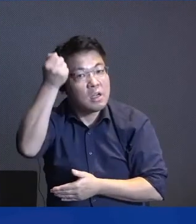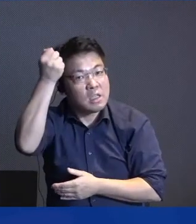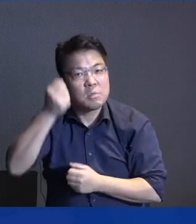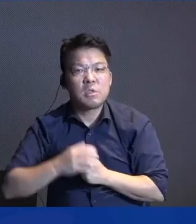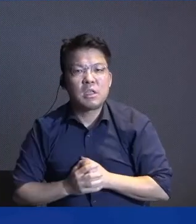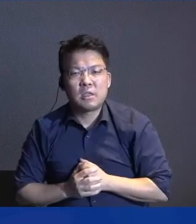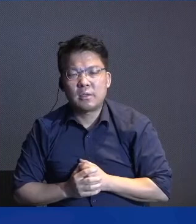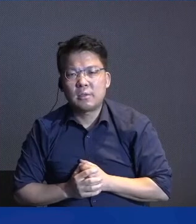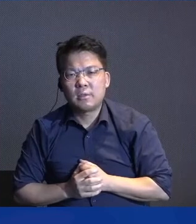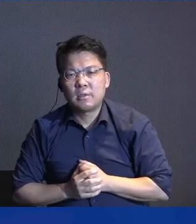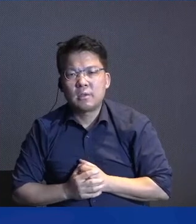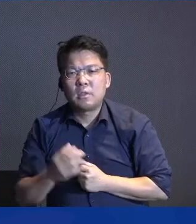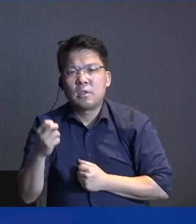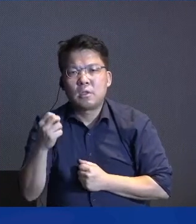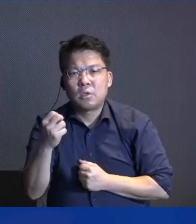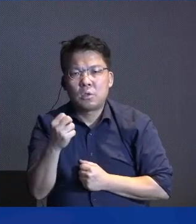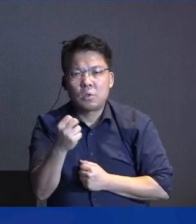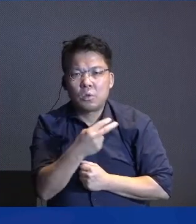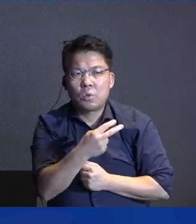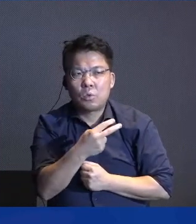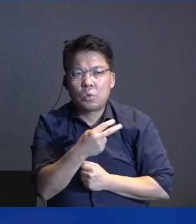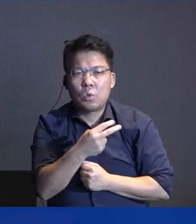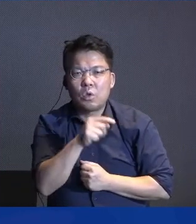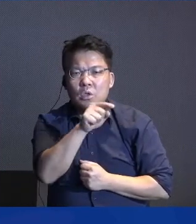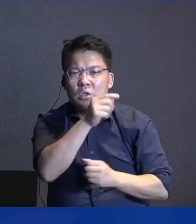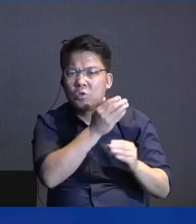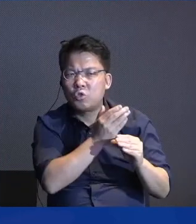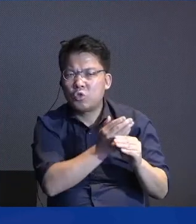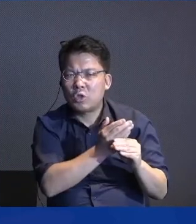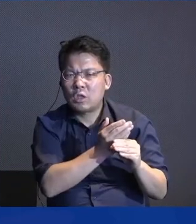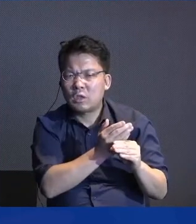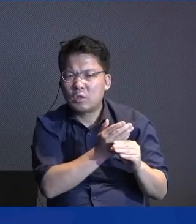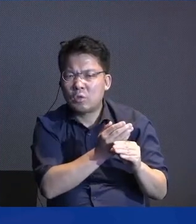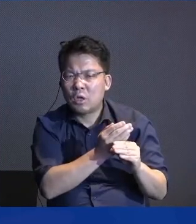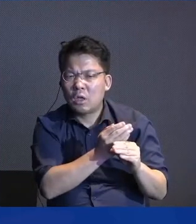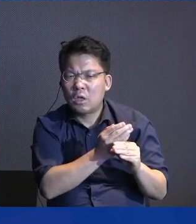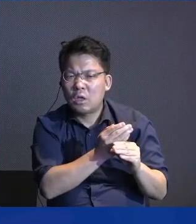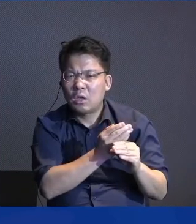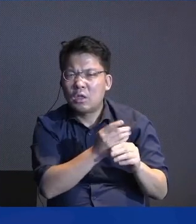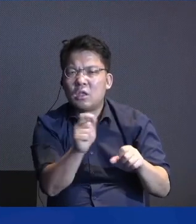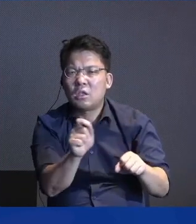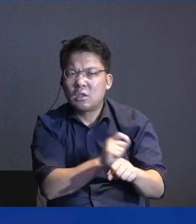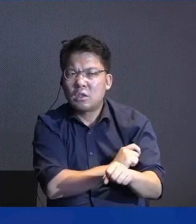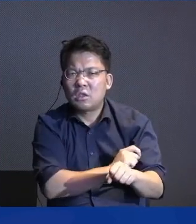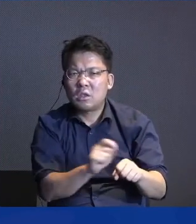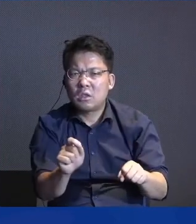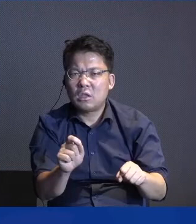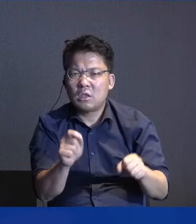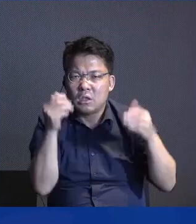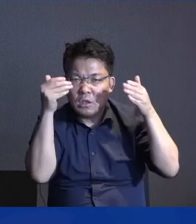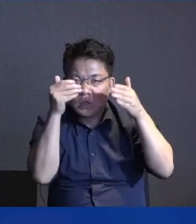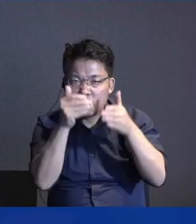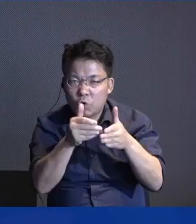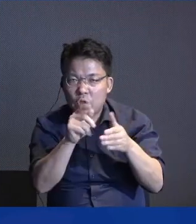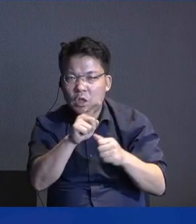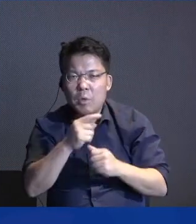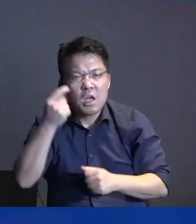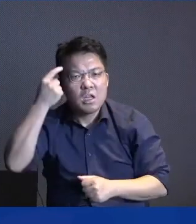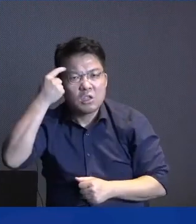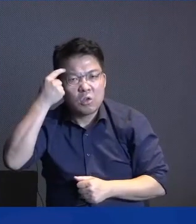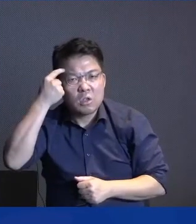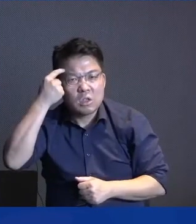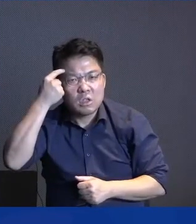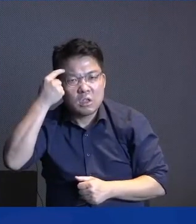take into consideration that mental health is not alone. So it's related to physical health and social well-being,